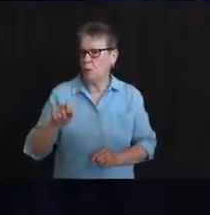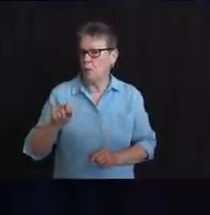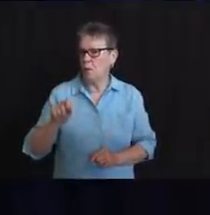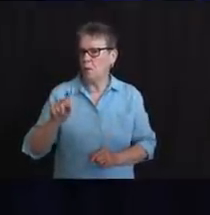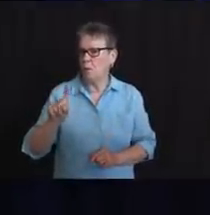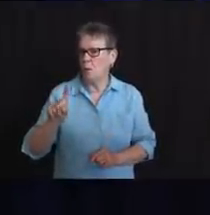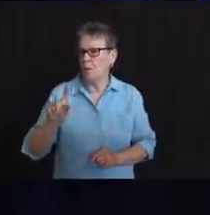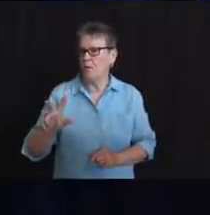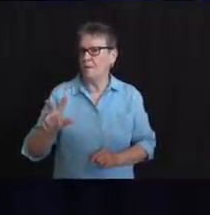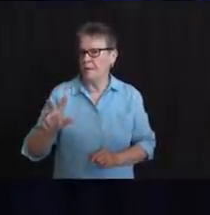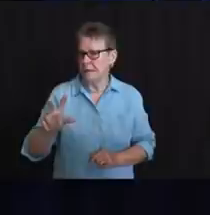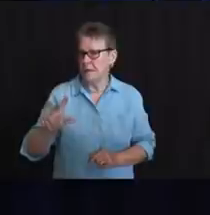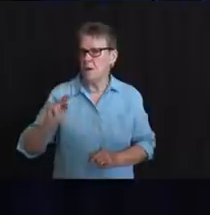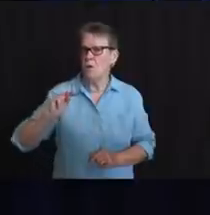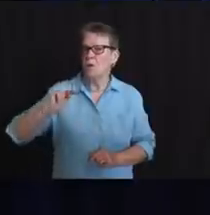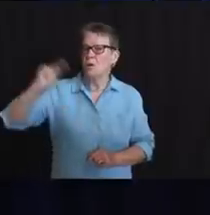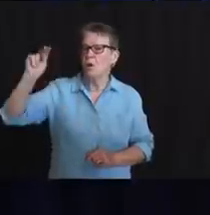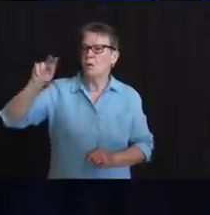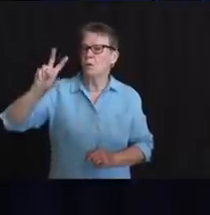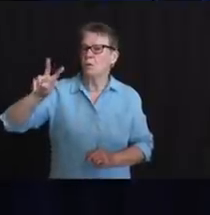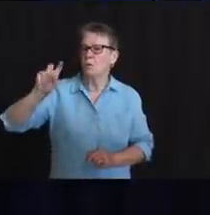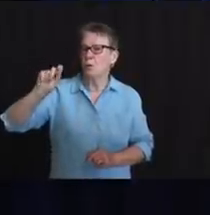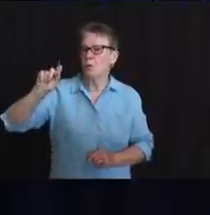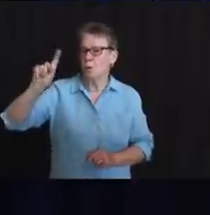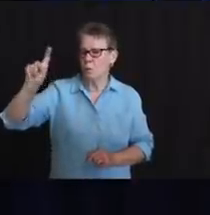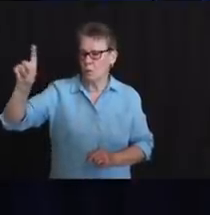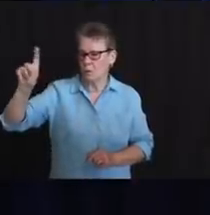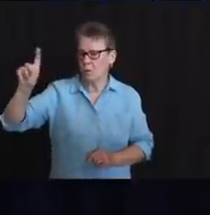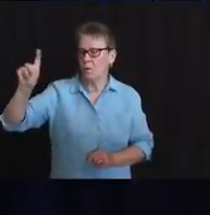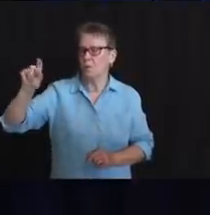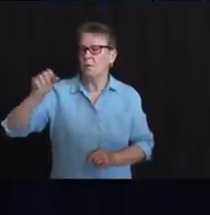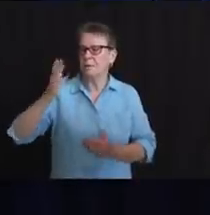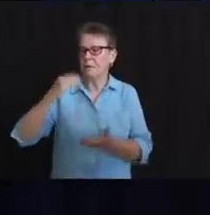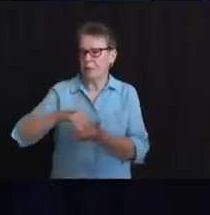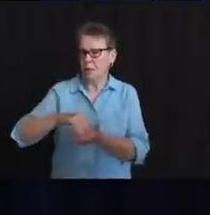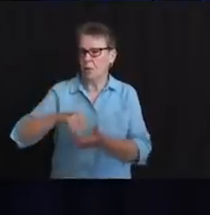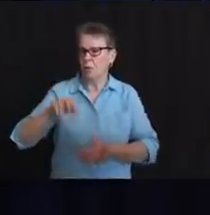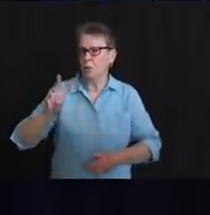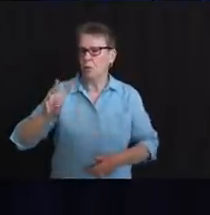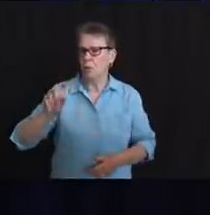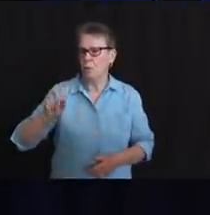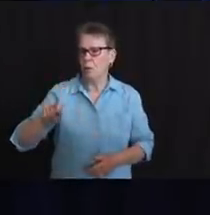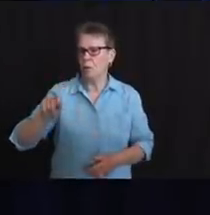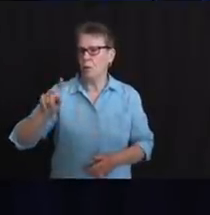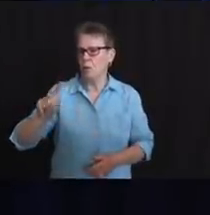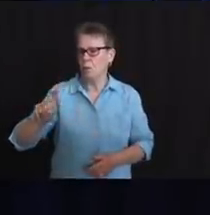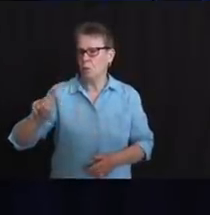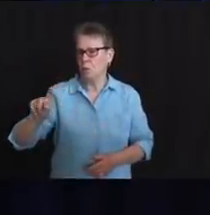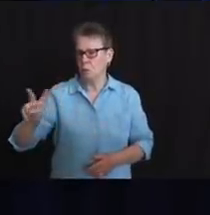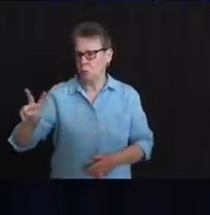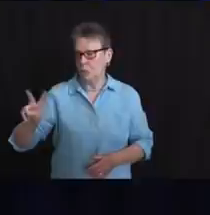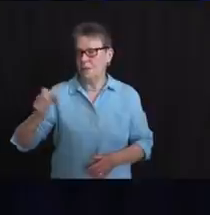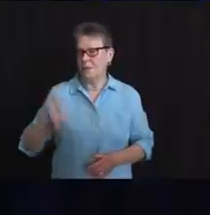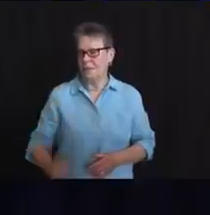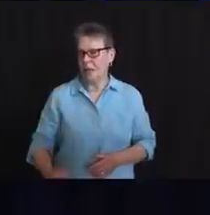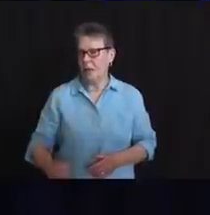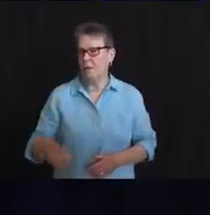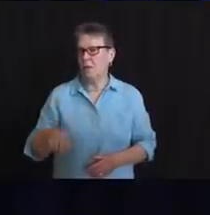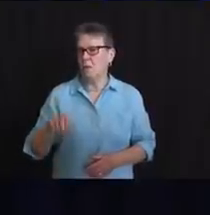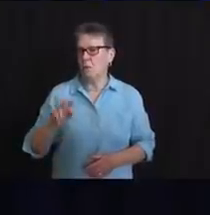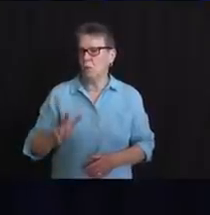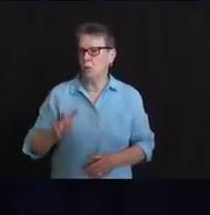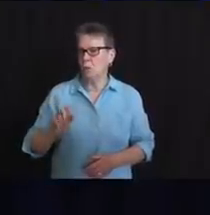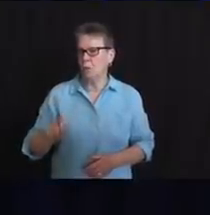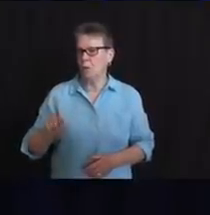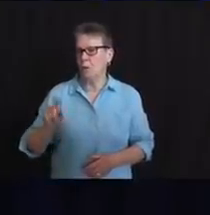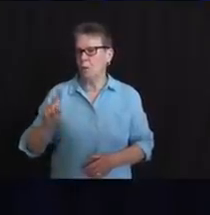state 2.11, central 2.12, the southern 2.18%. So that concludes